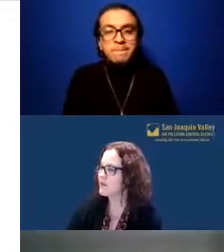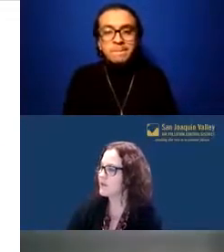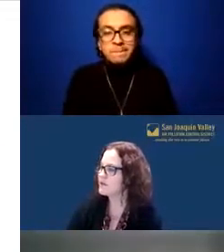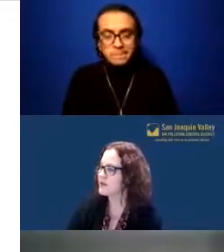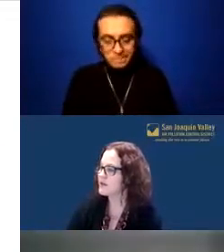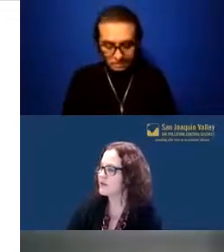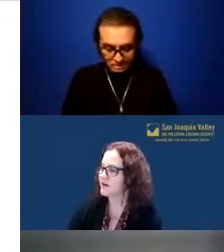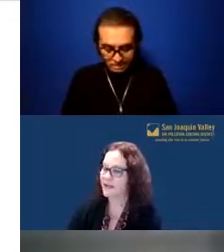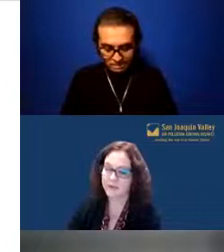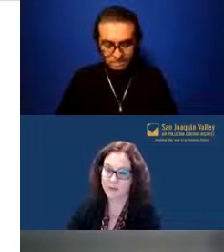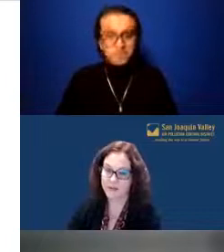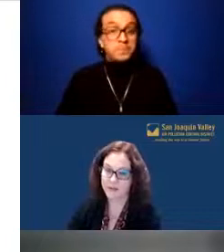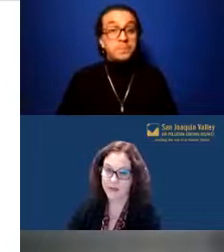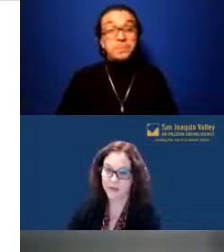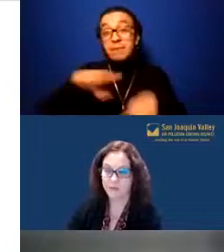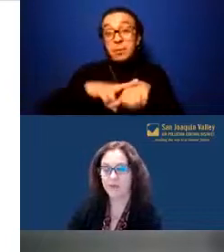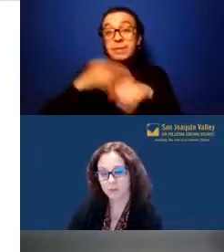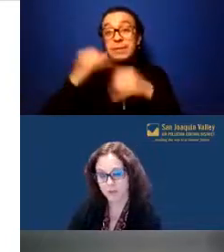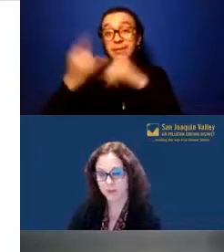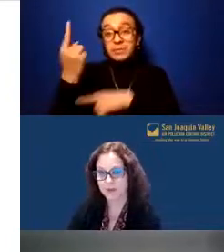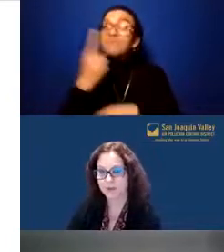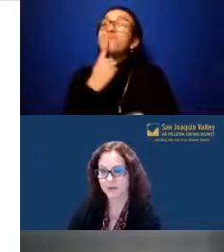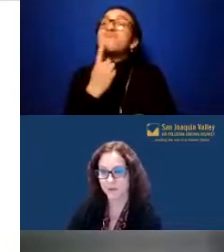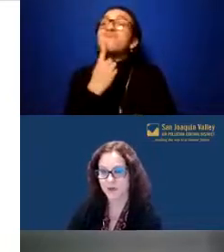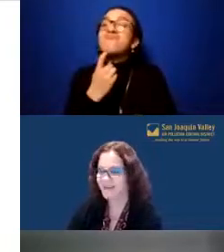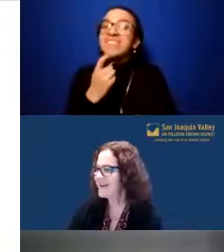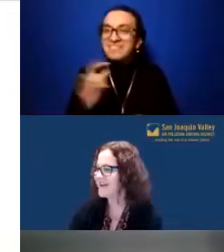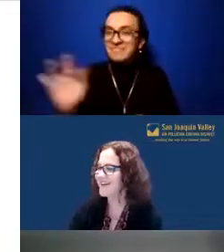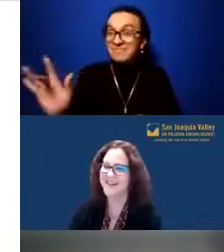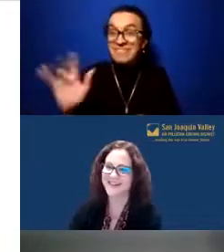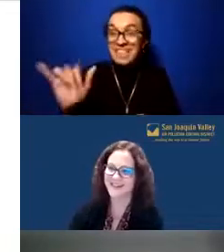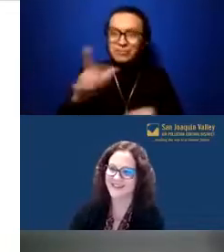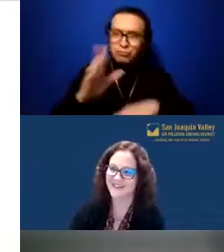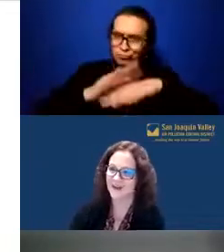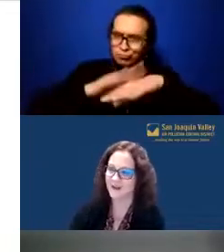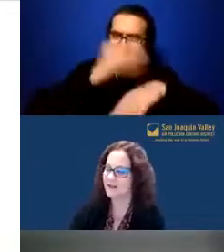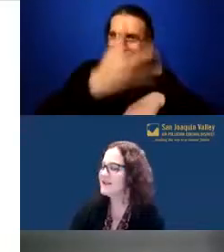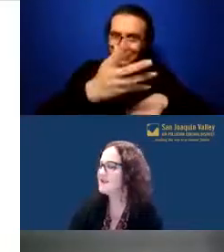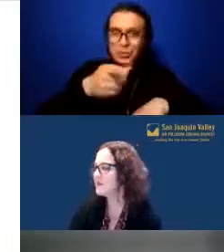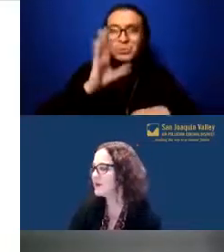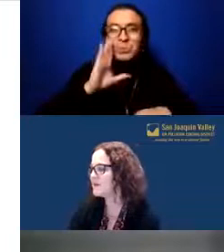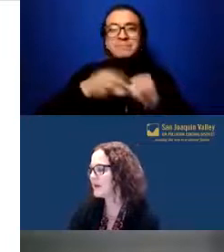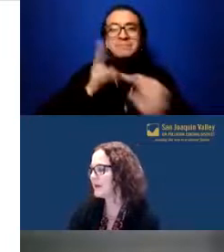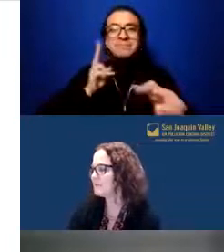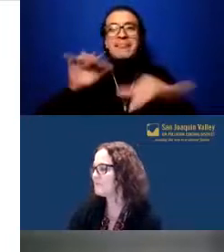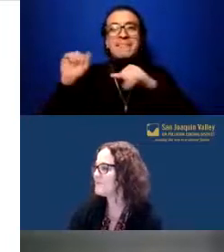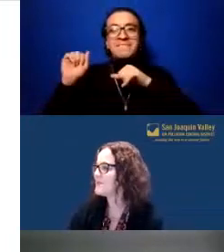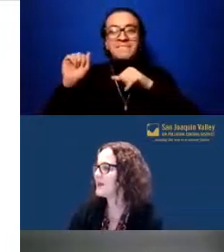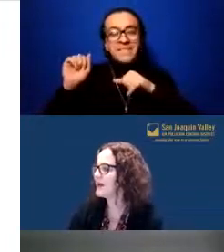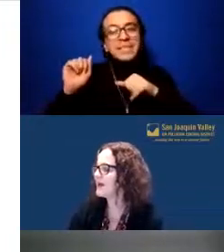And then of course, the very last button, the red button, read appropriately because it's a warning, that's to leave the call. Sometimes,